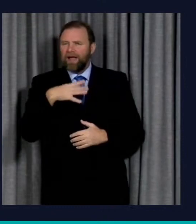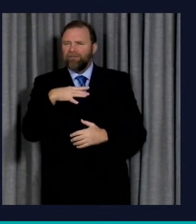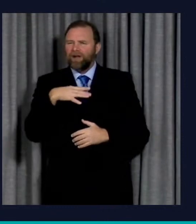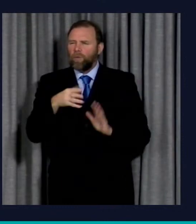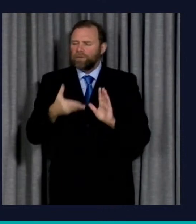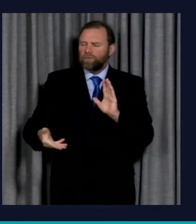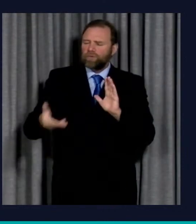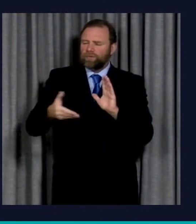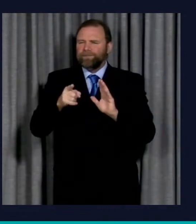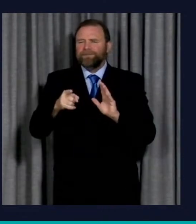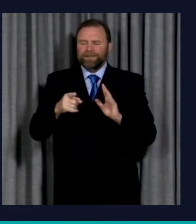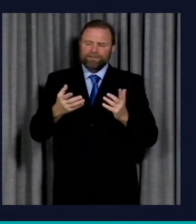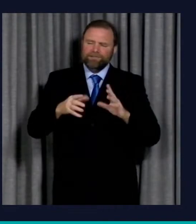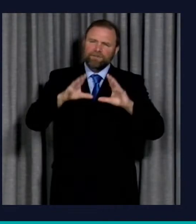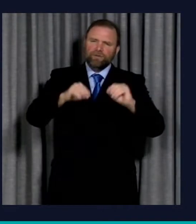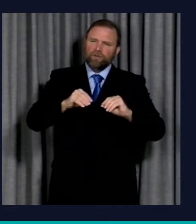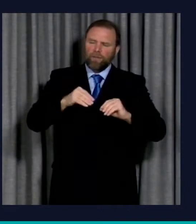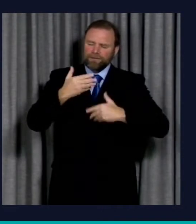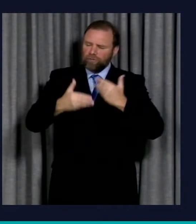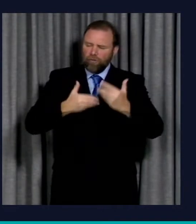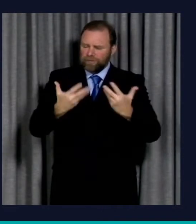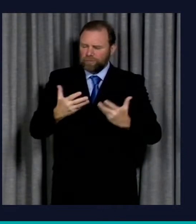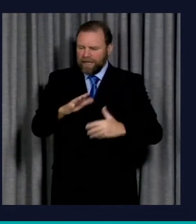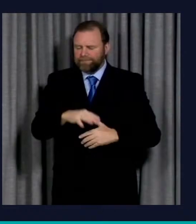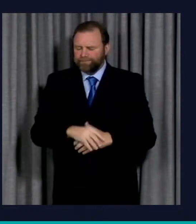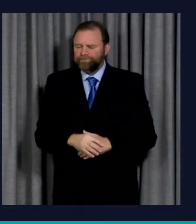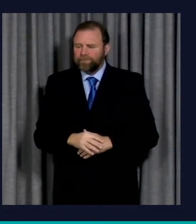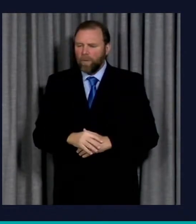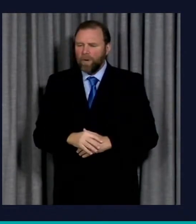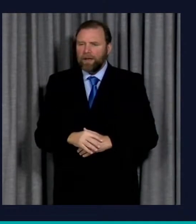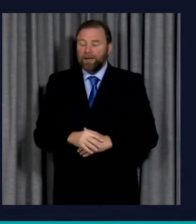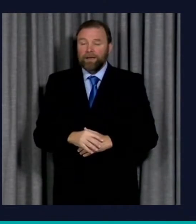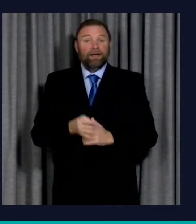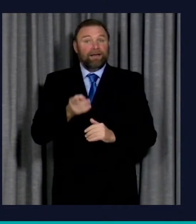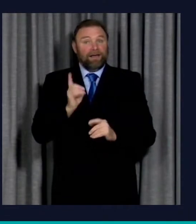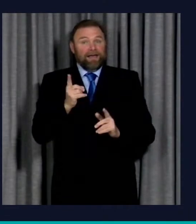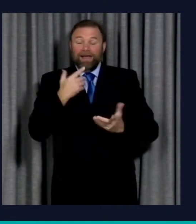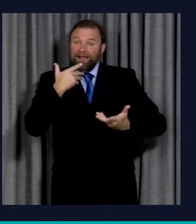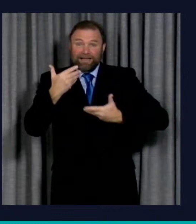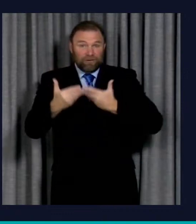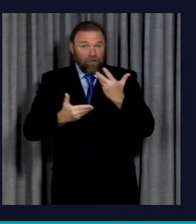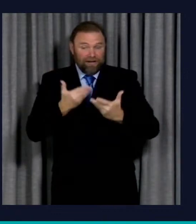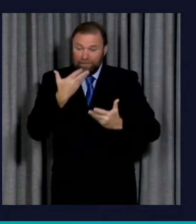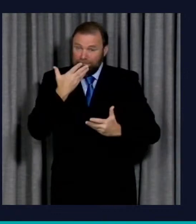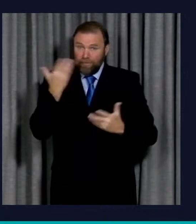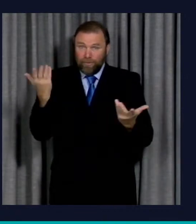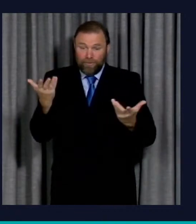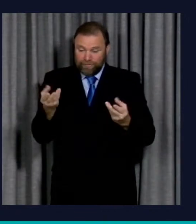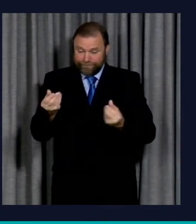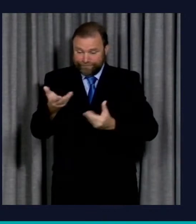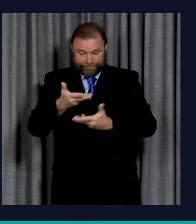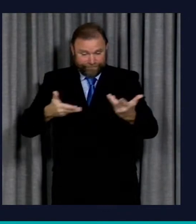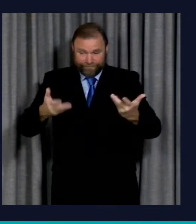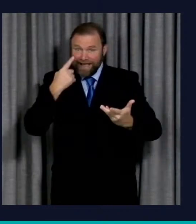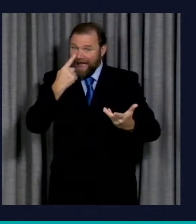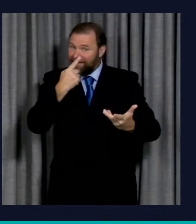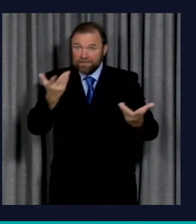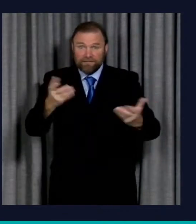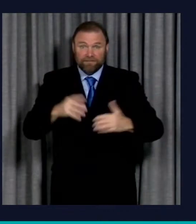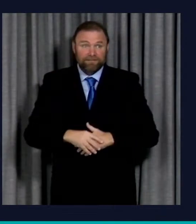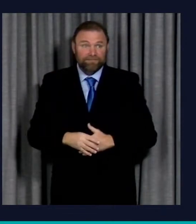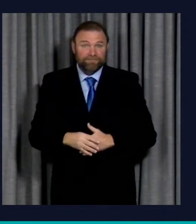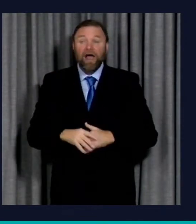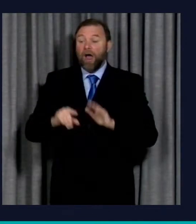lay this story to rest today, because it is a story without substance. The rules that we